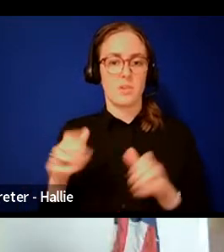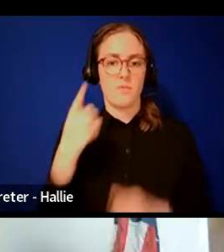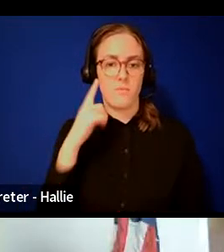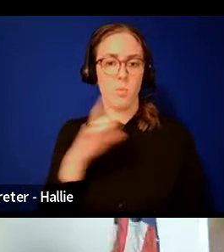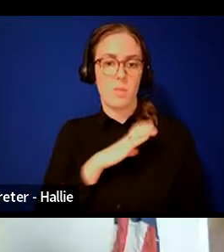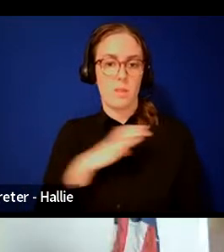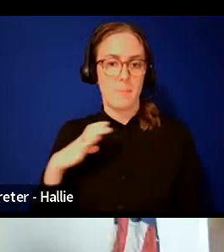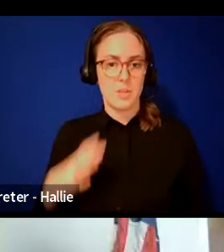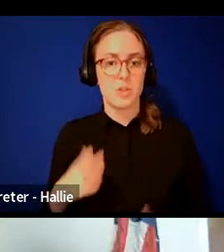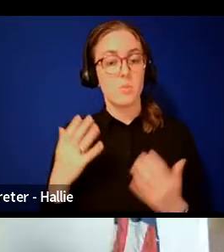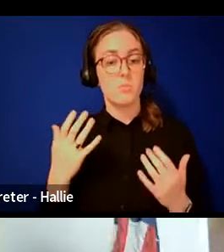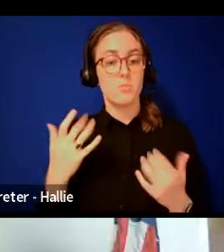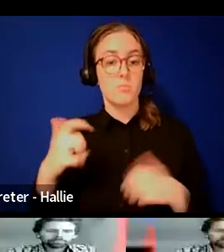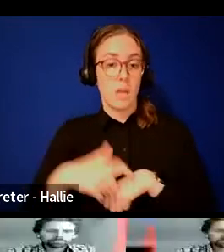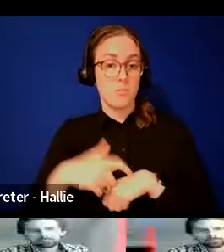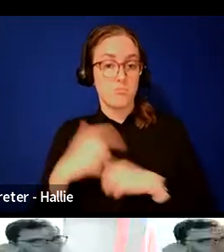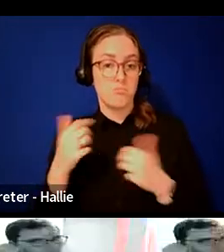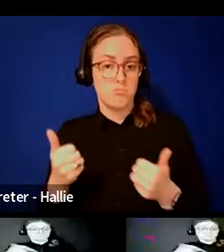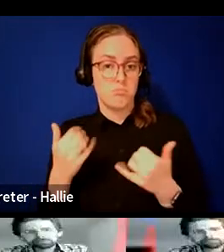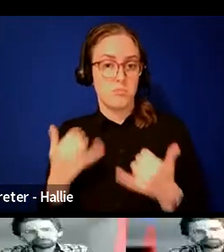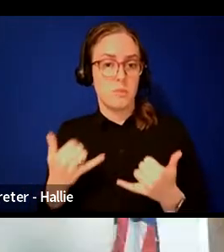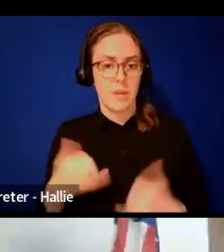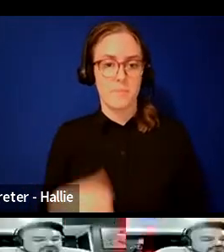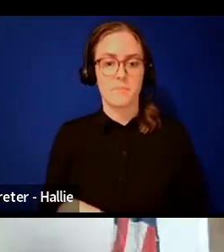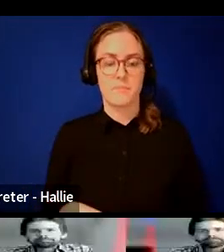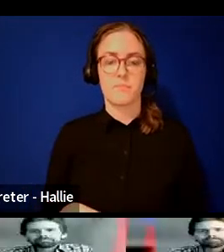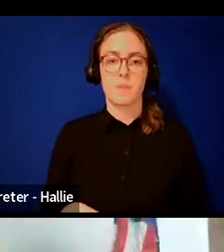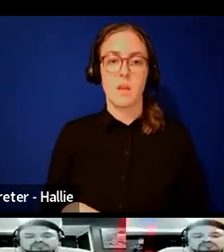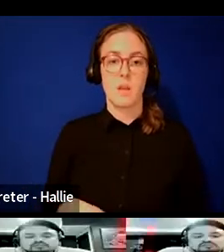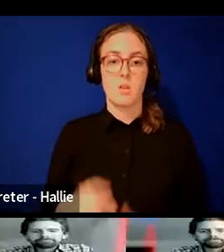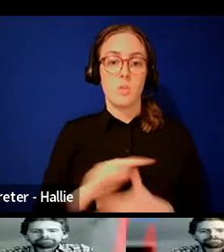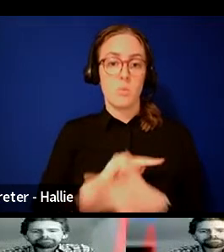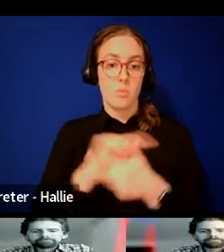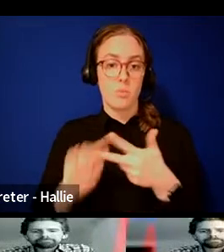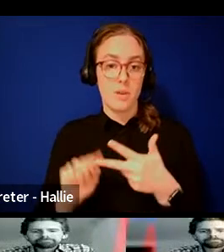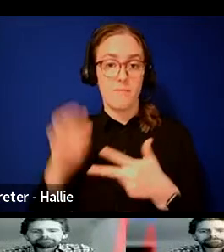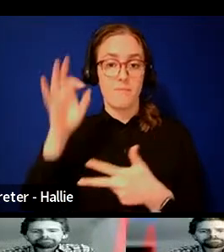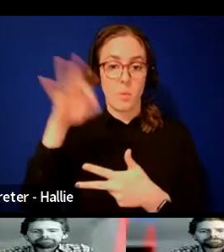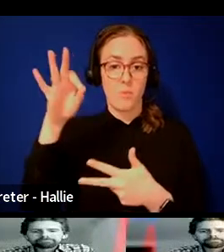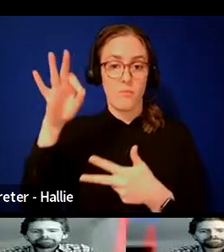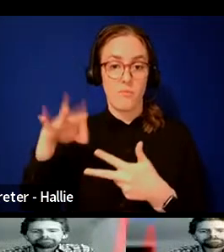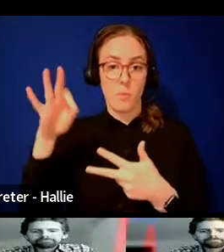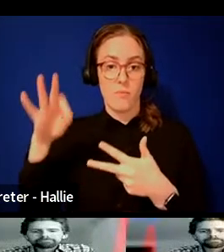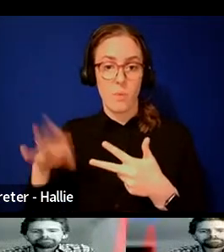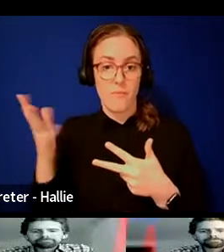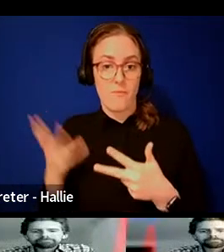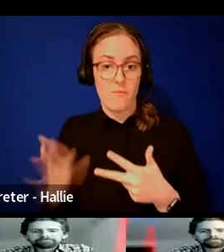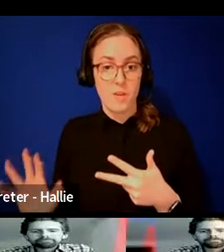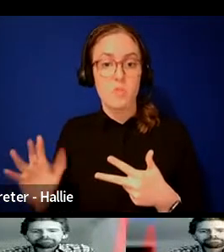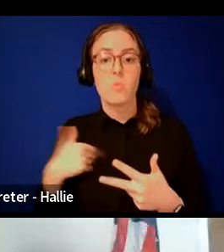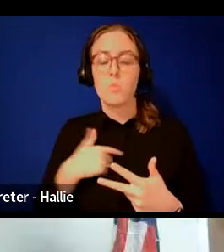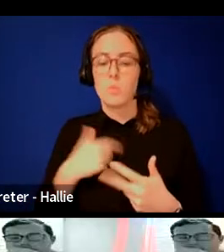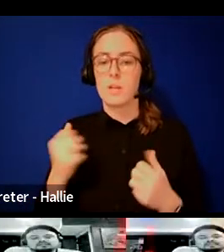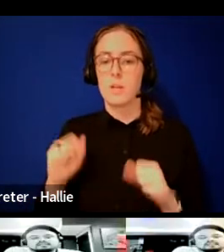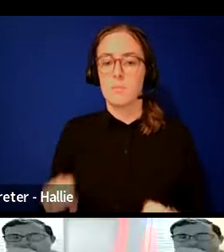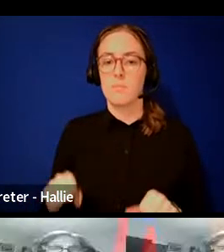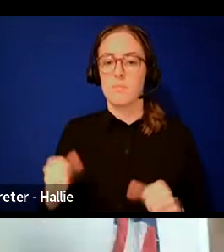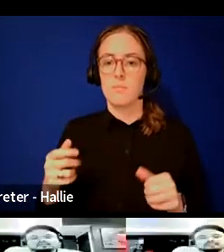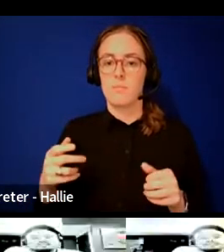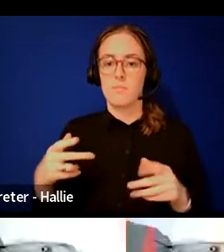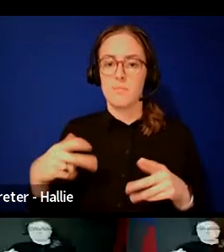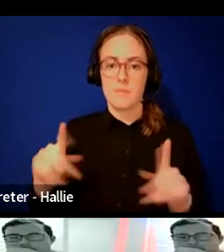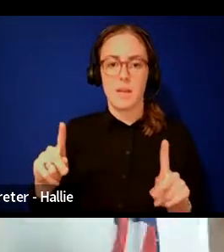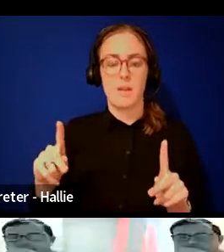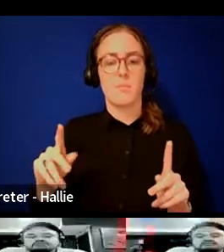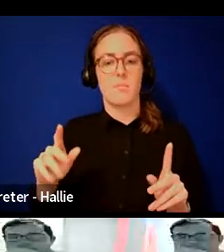we're good on time right now. And after these 3 voting action items, we'll allow the community to ask some questions